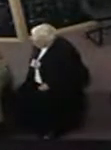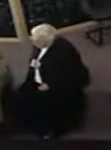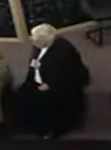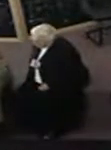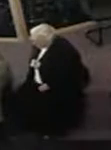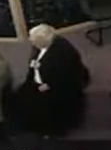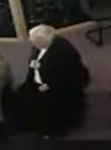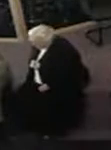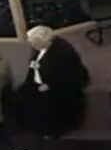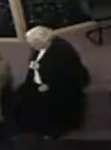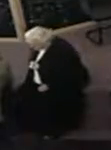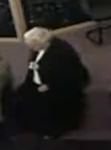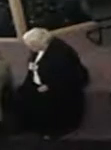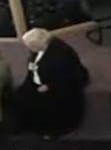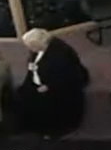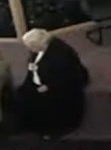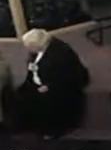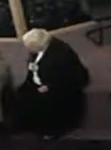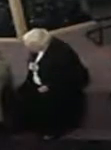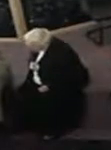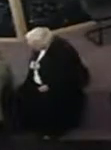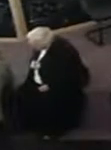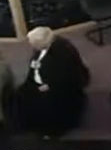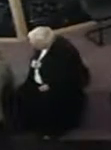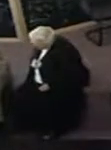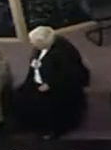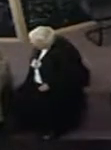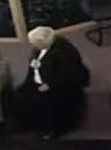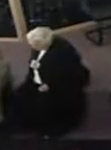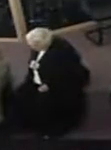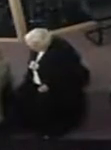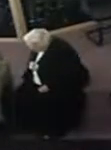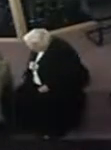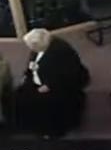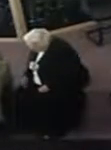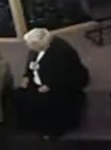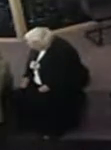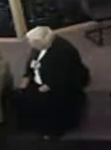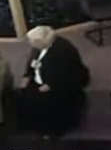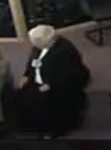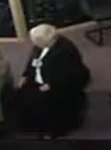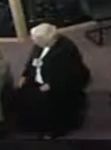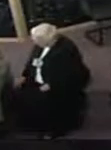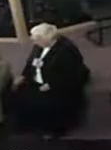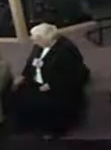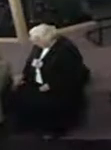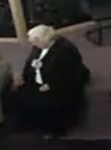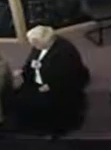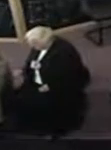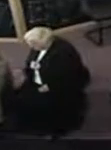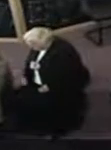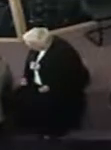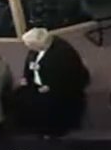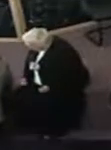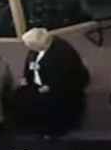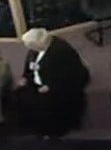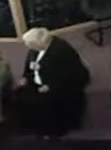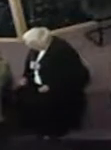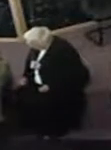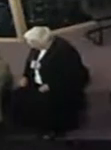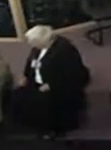relieved. How precious did that grace appear the